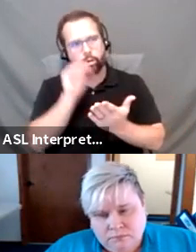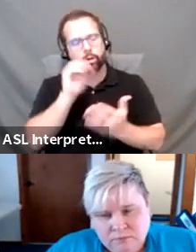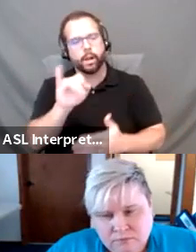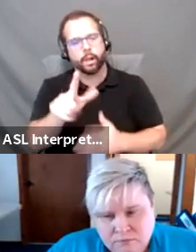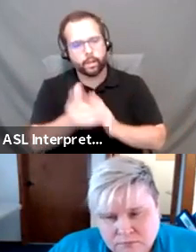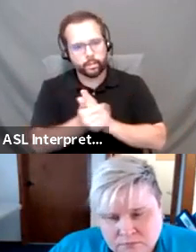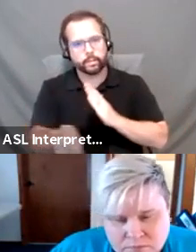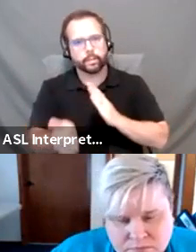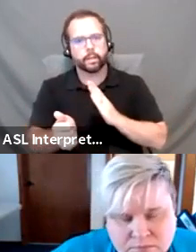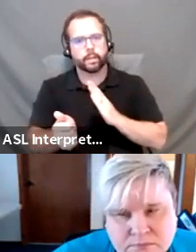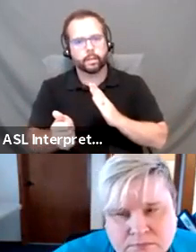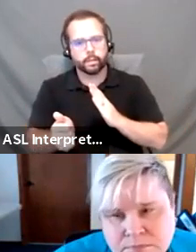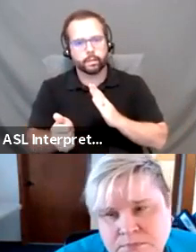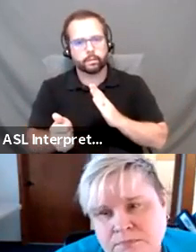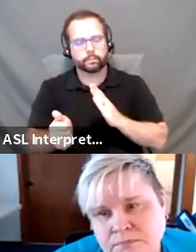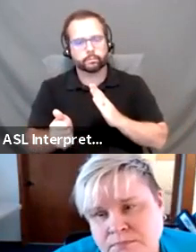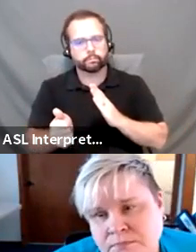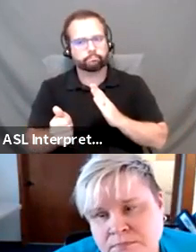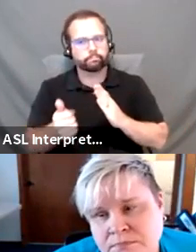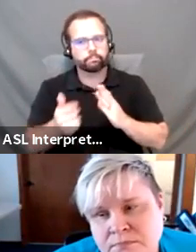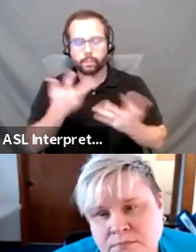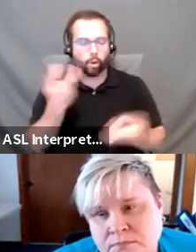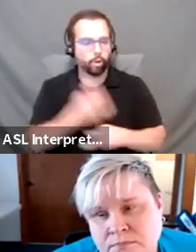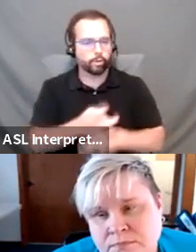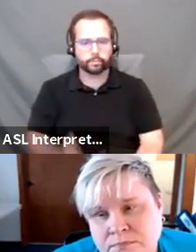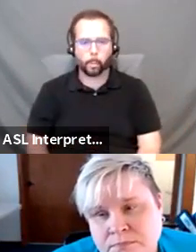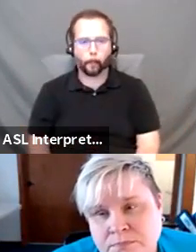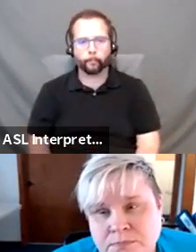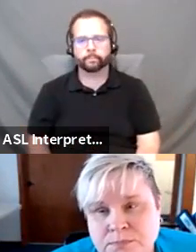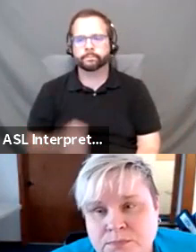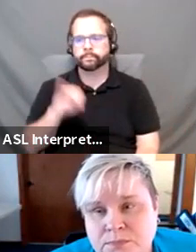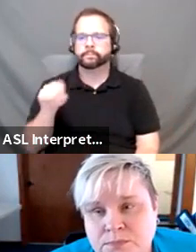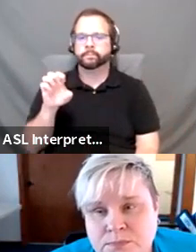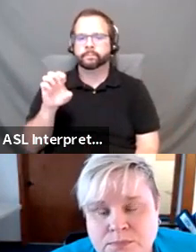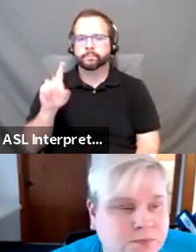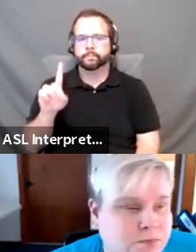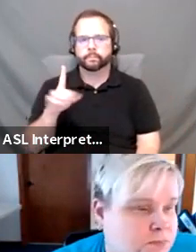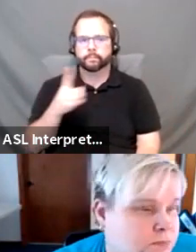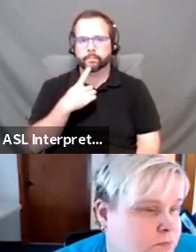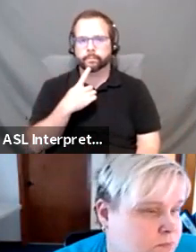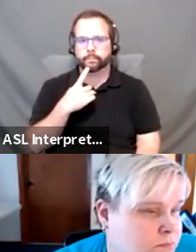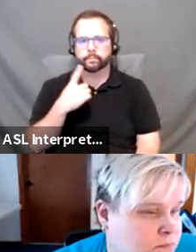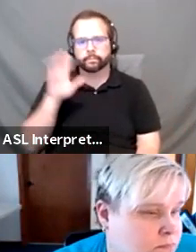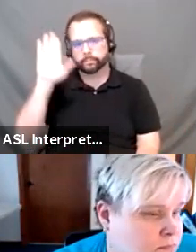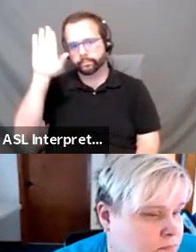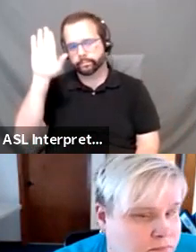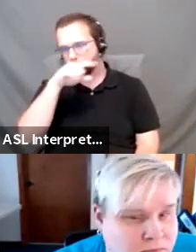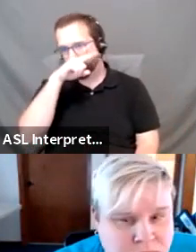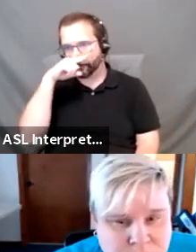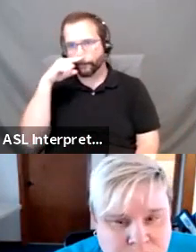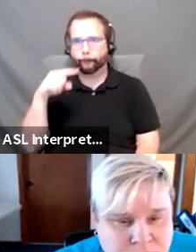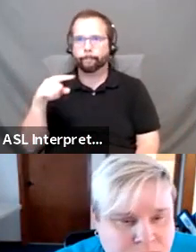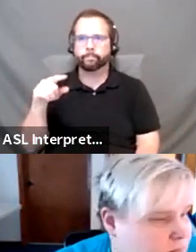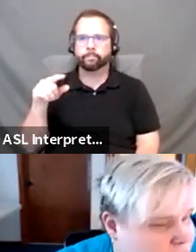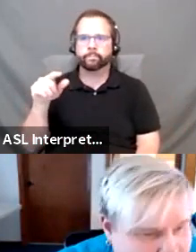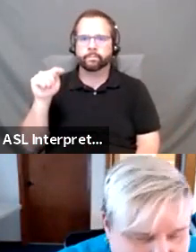I would say, you know, one of the things, and Tanya Thomas, if you can